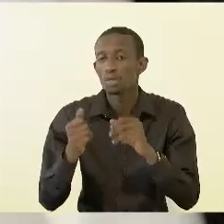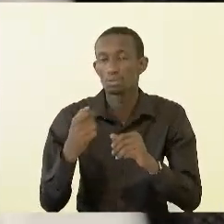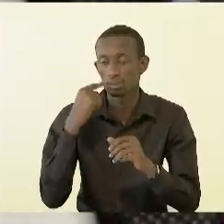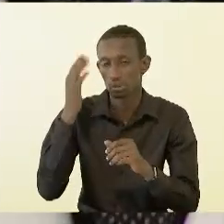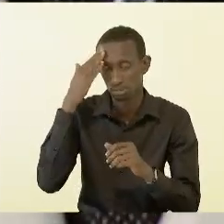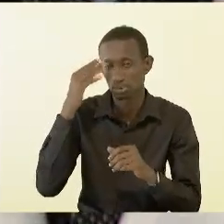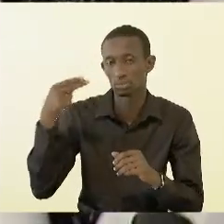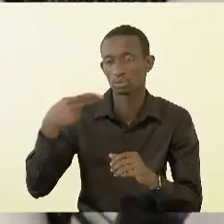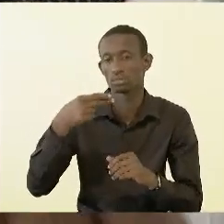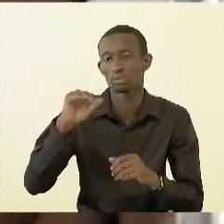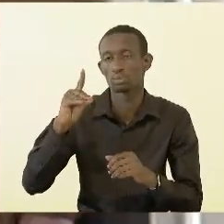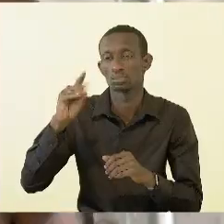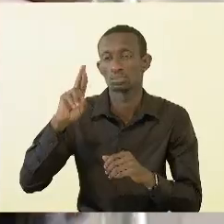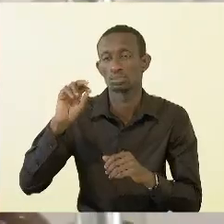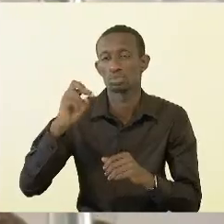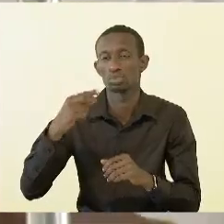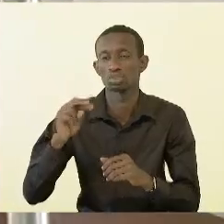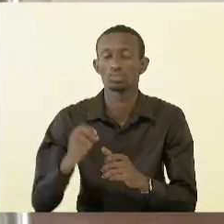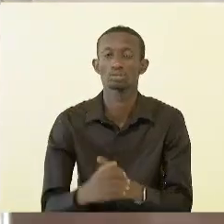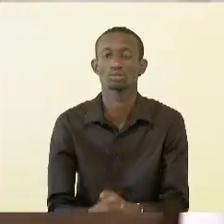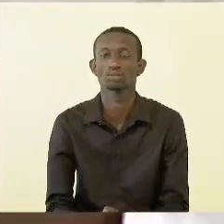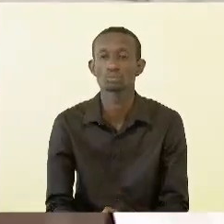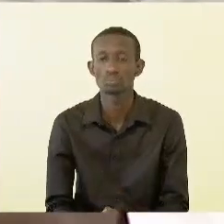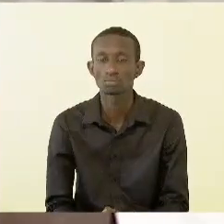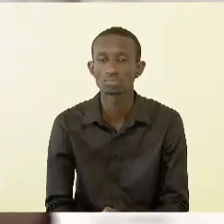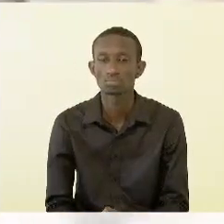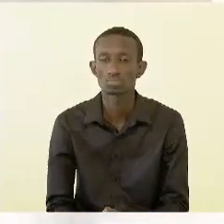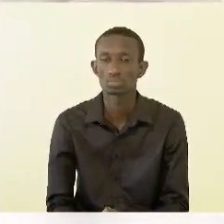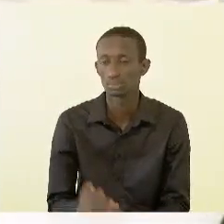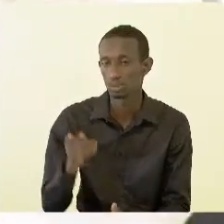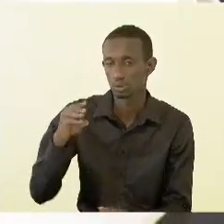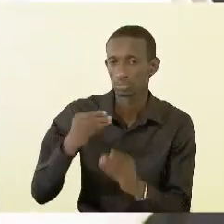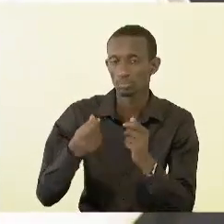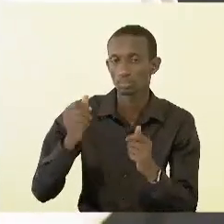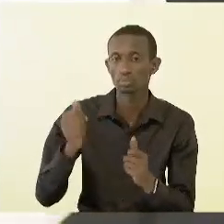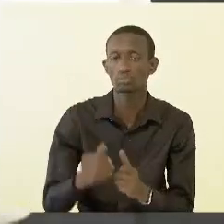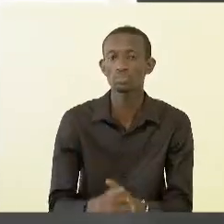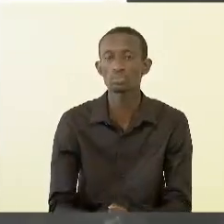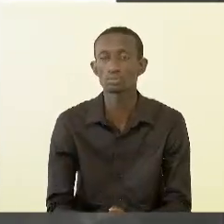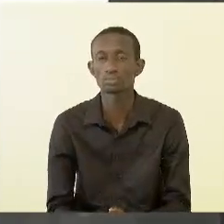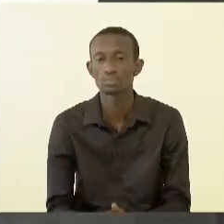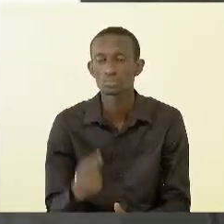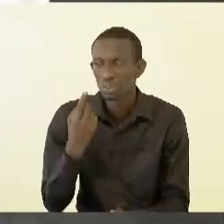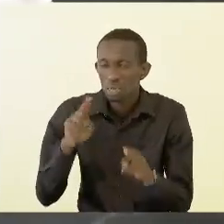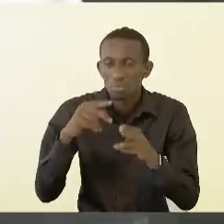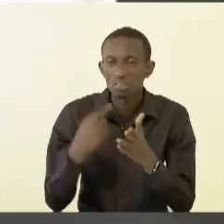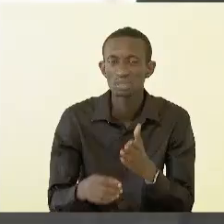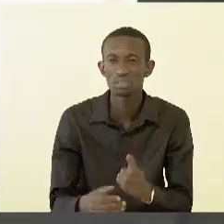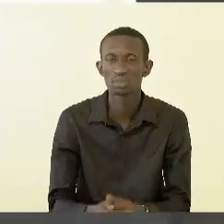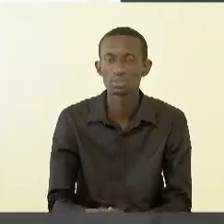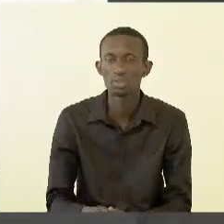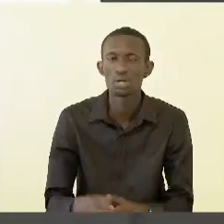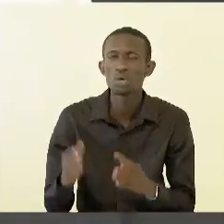is hydrogen chloride, because we have said this is another solution that we can use. See what is happening. What do you think